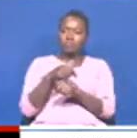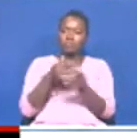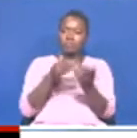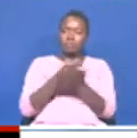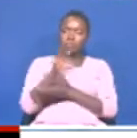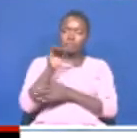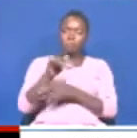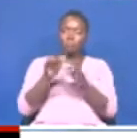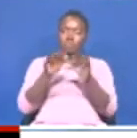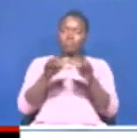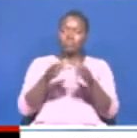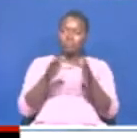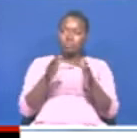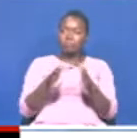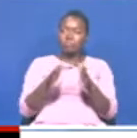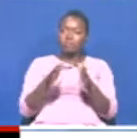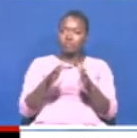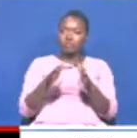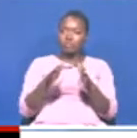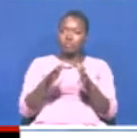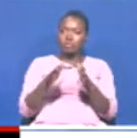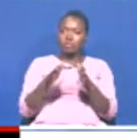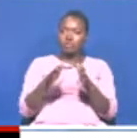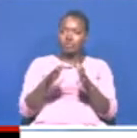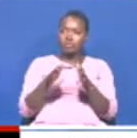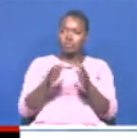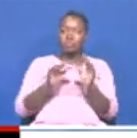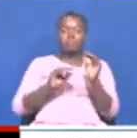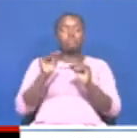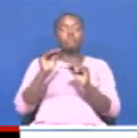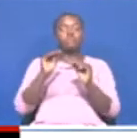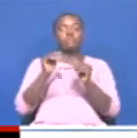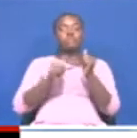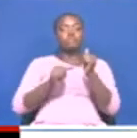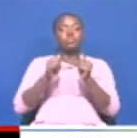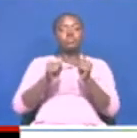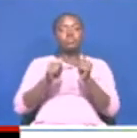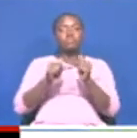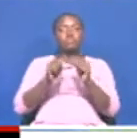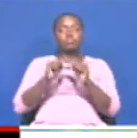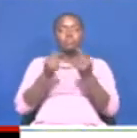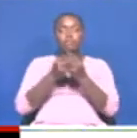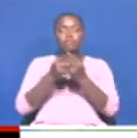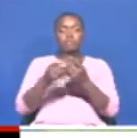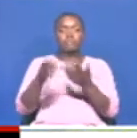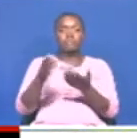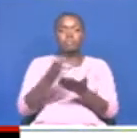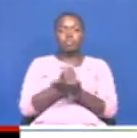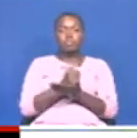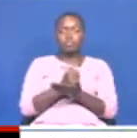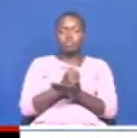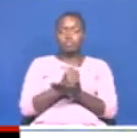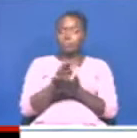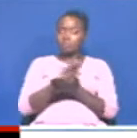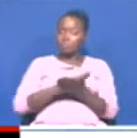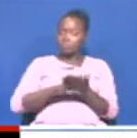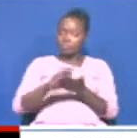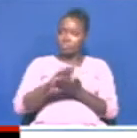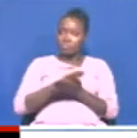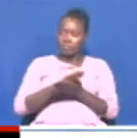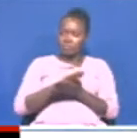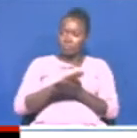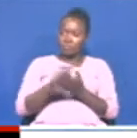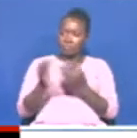farmers are enlightened on which breeds that are more adaptable to the environment and that are more